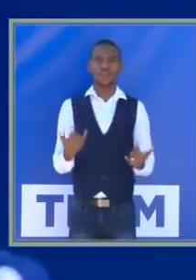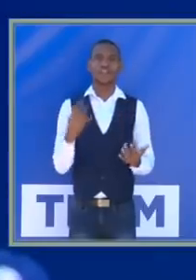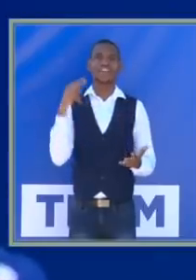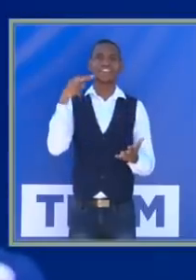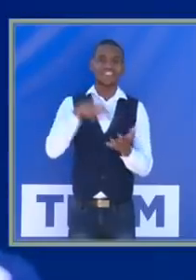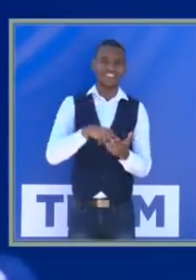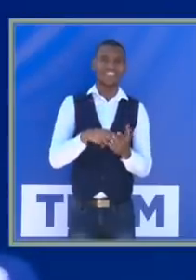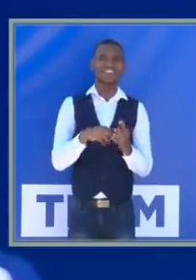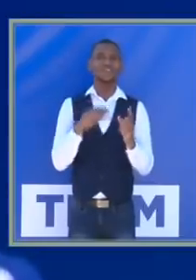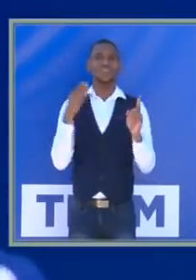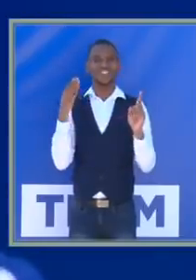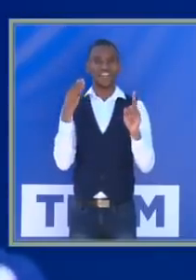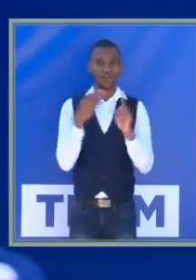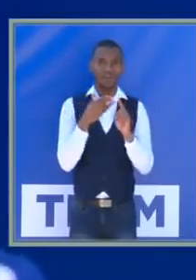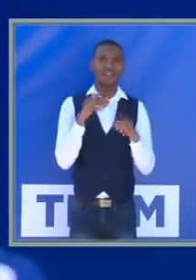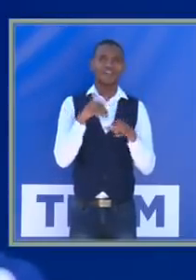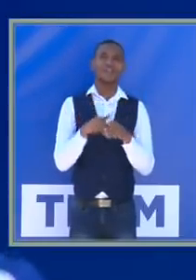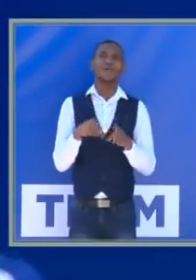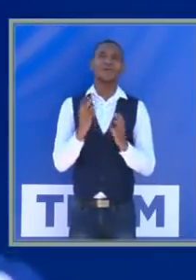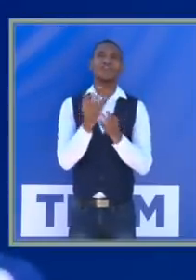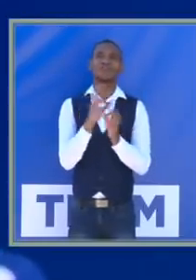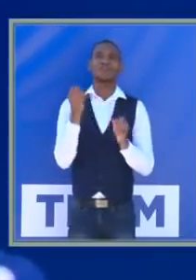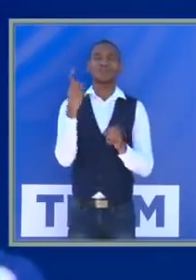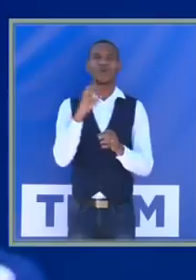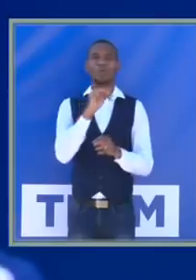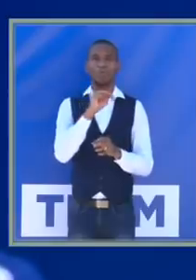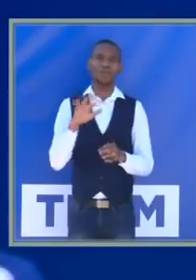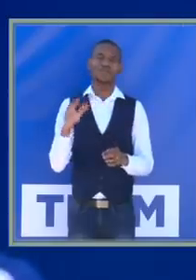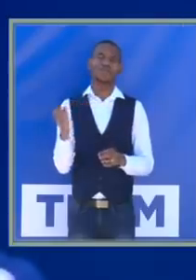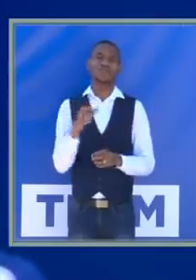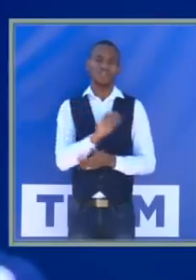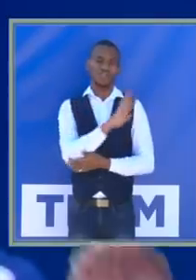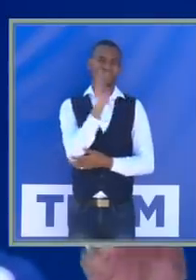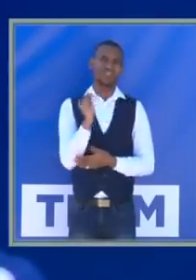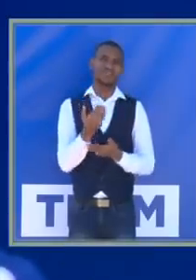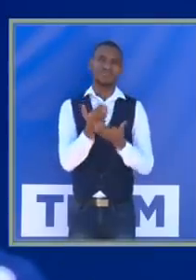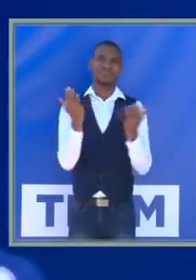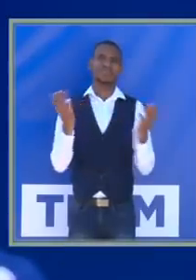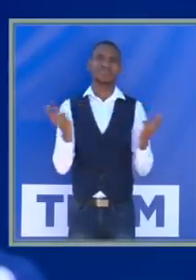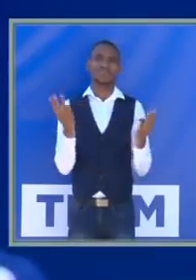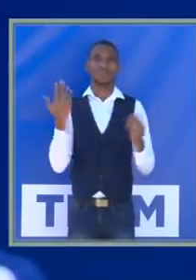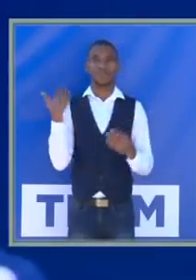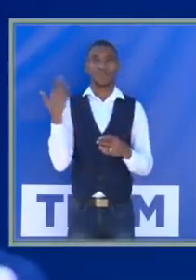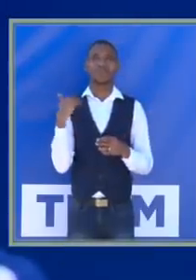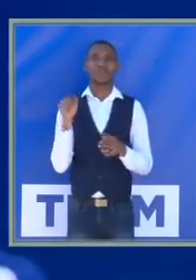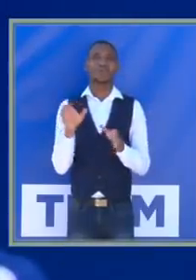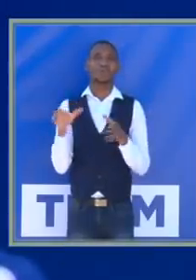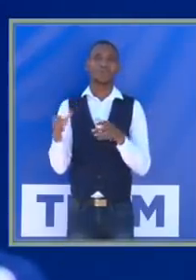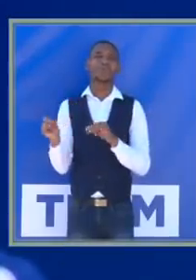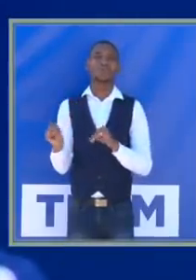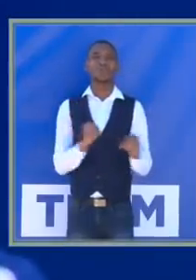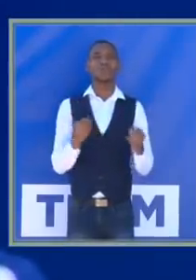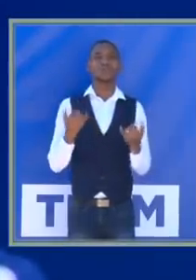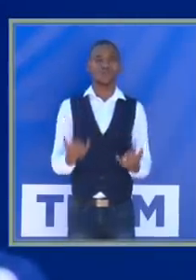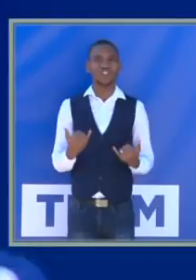standing directly in the way of the freedoms for millions of South Africans. They were once a movement, but I'm here to tell you,